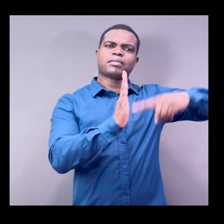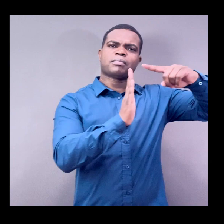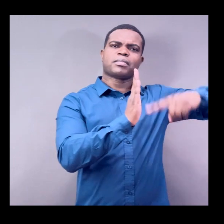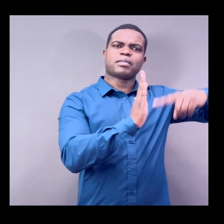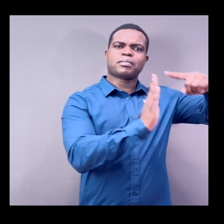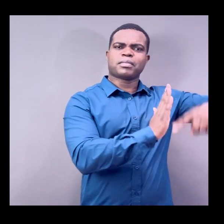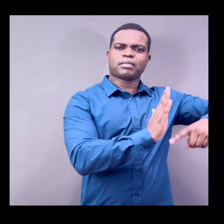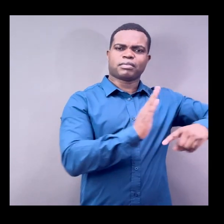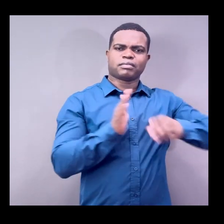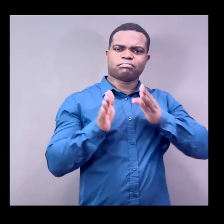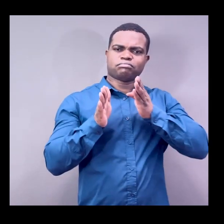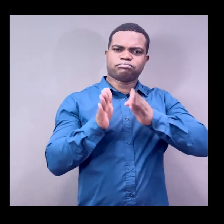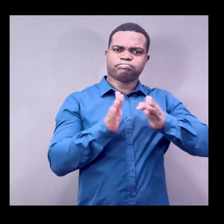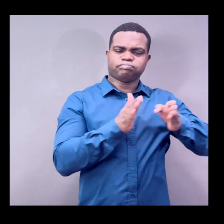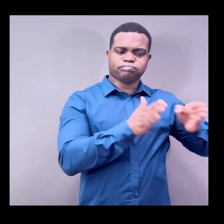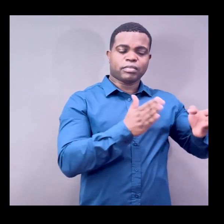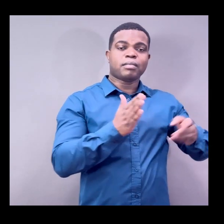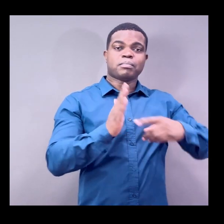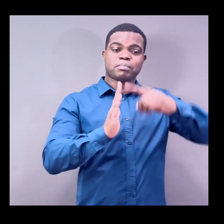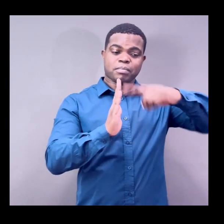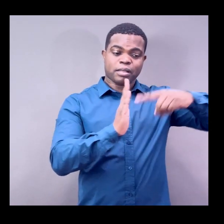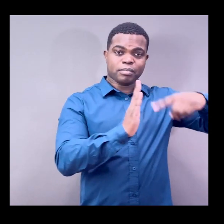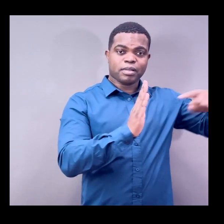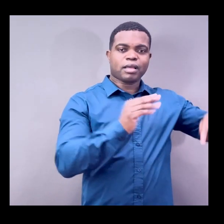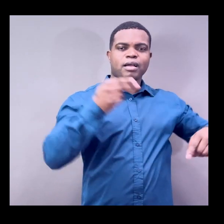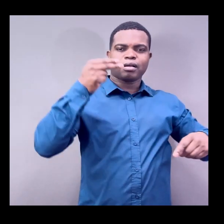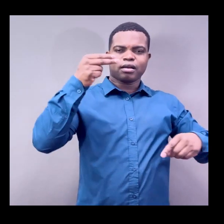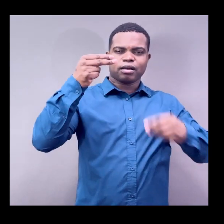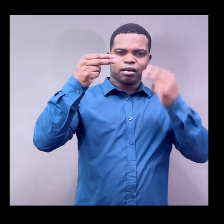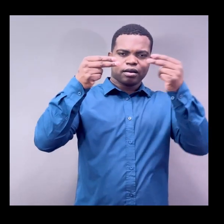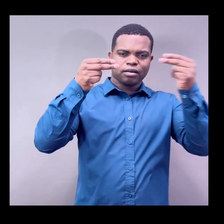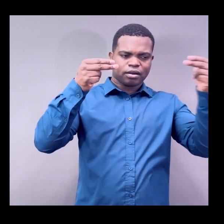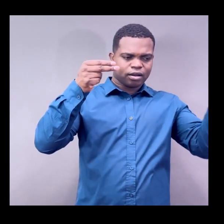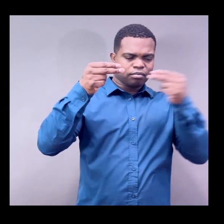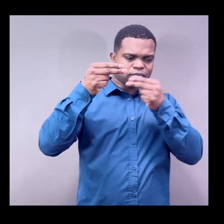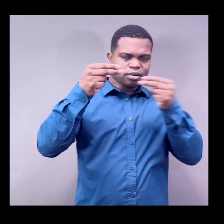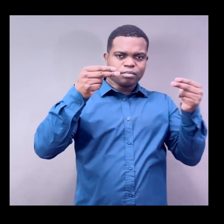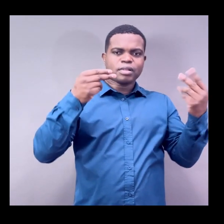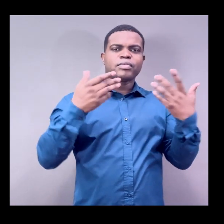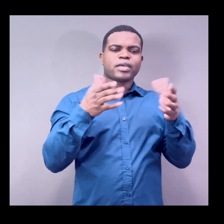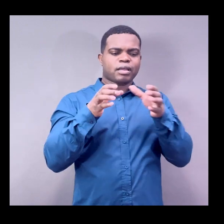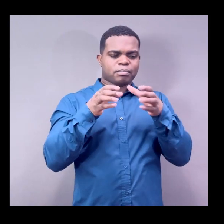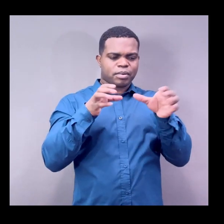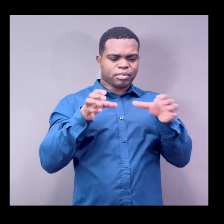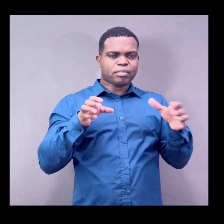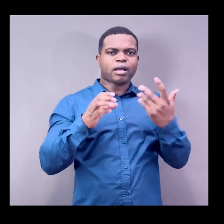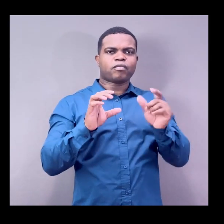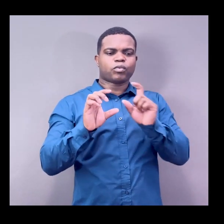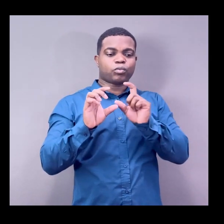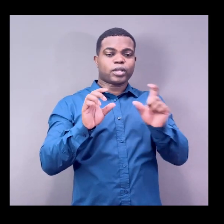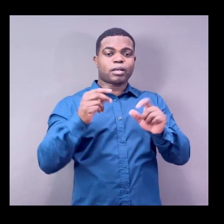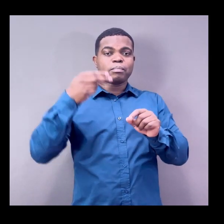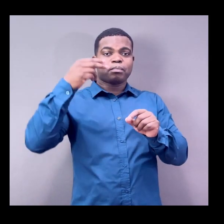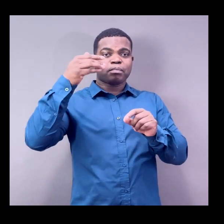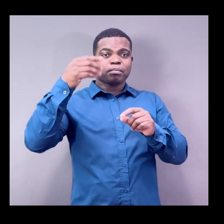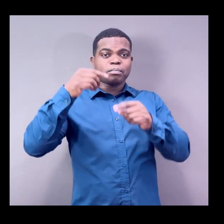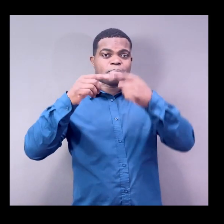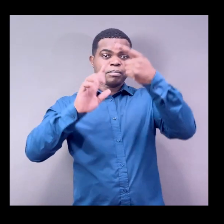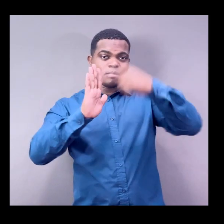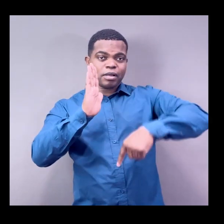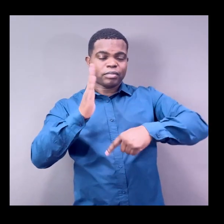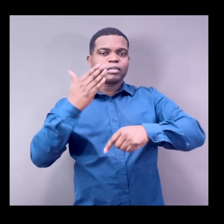monthly, each of the months were listed, and the months were now broken down